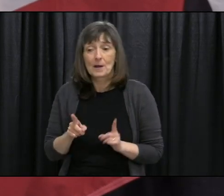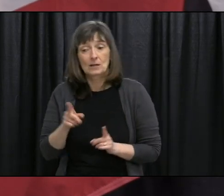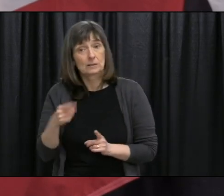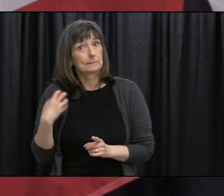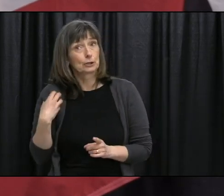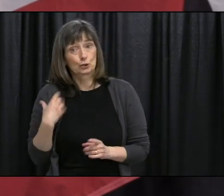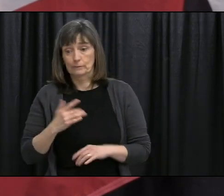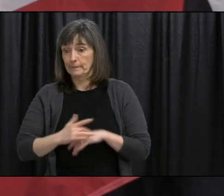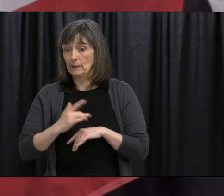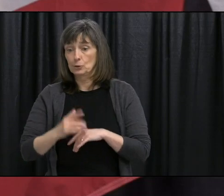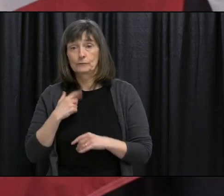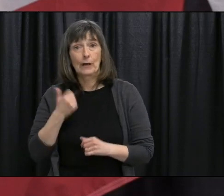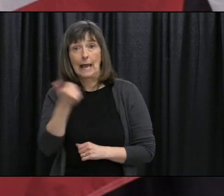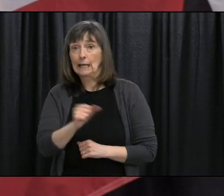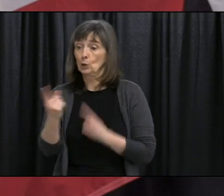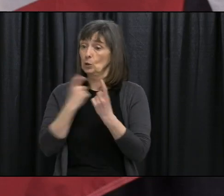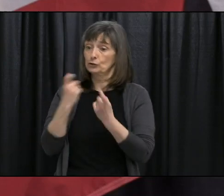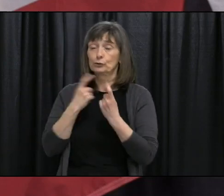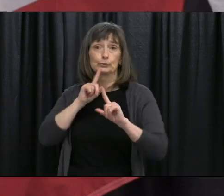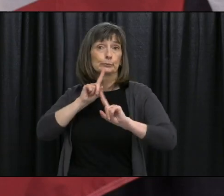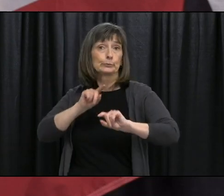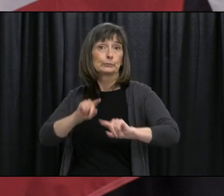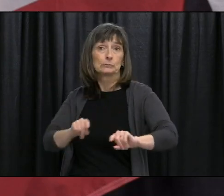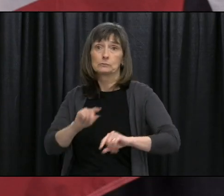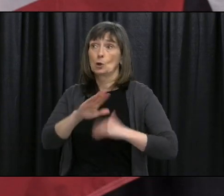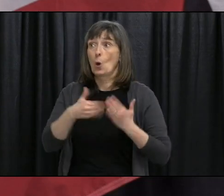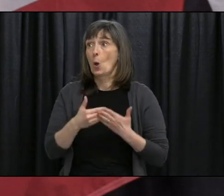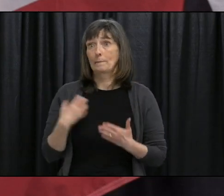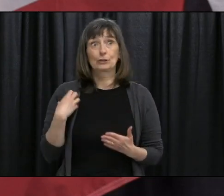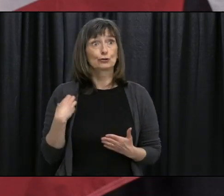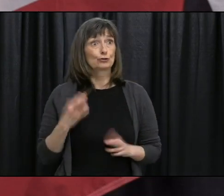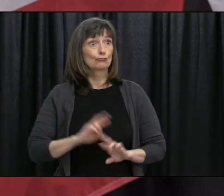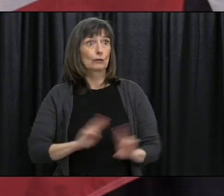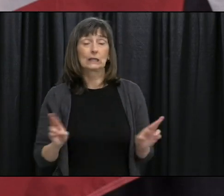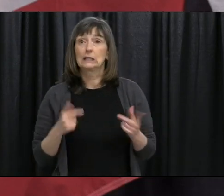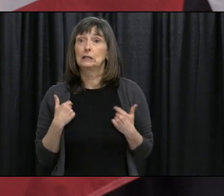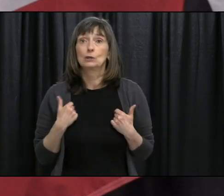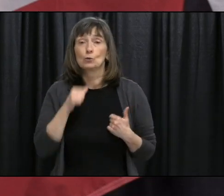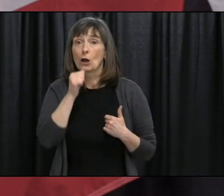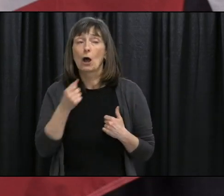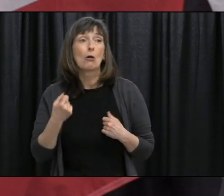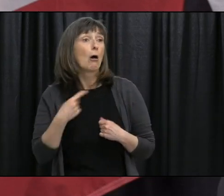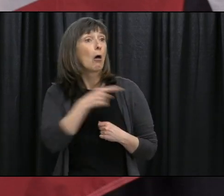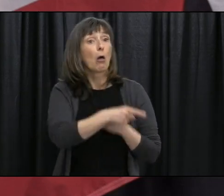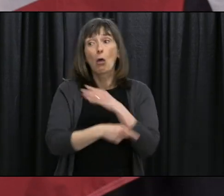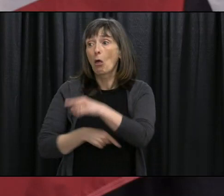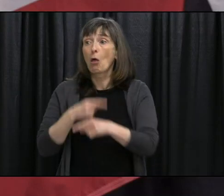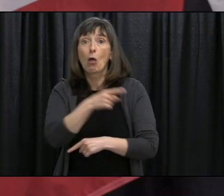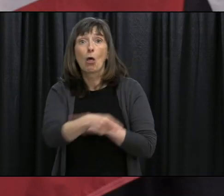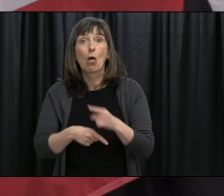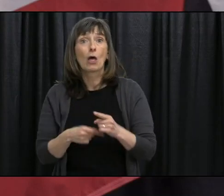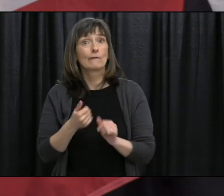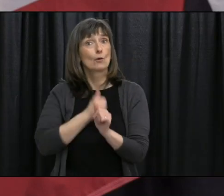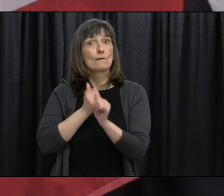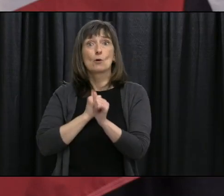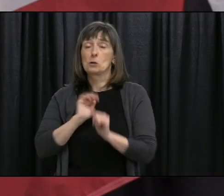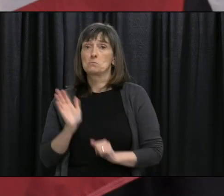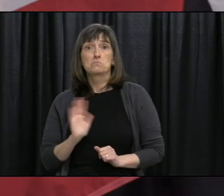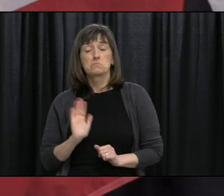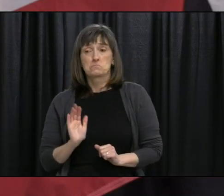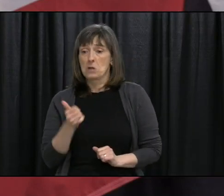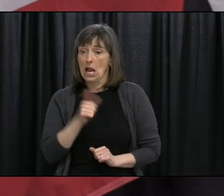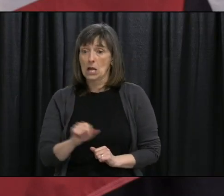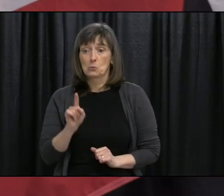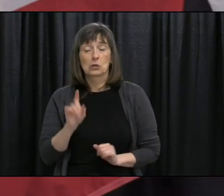available, and all ministers have been available. There's no one's preventing any minister from talking